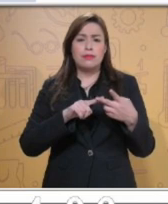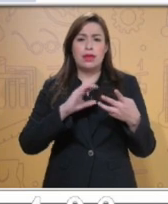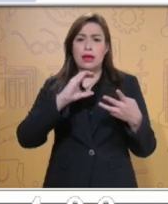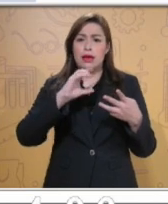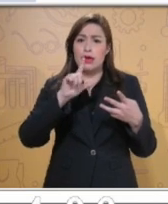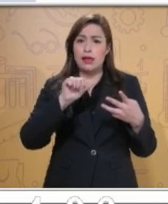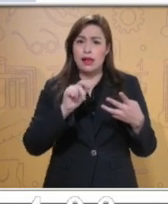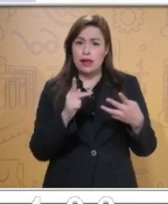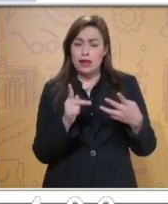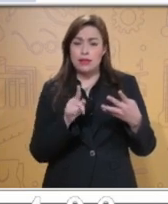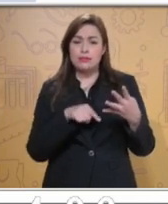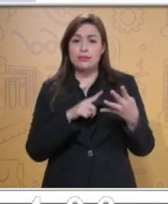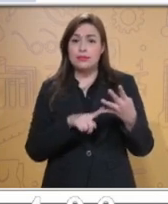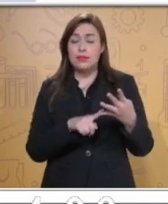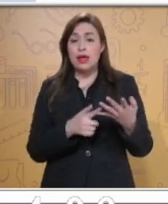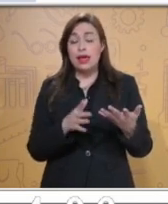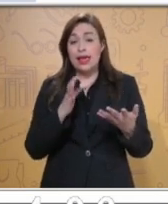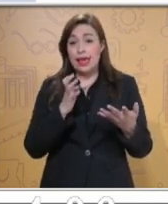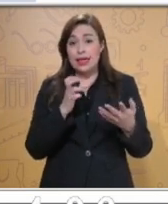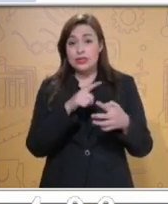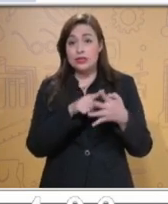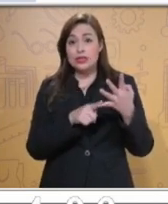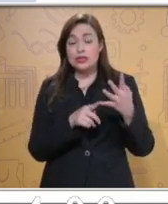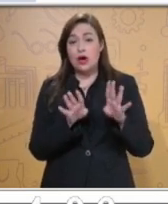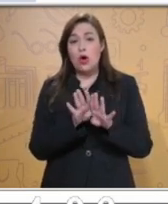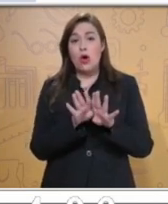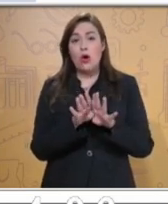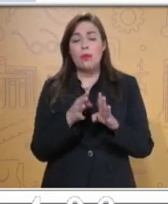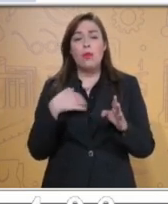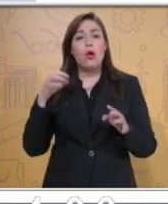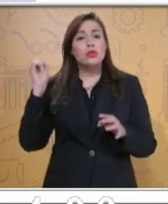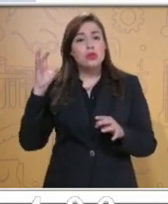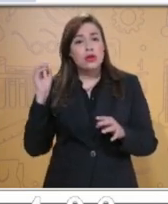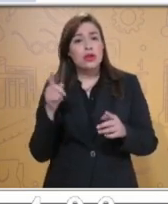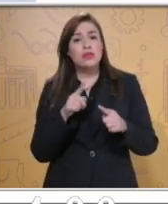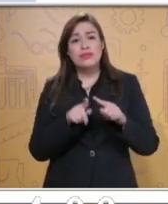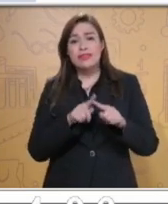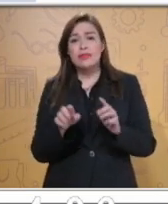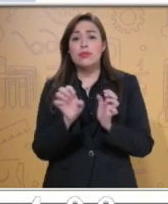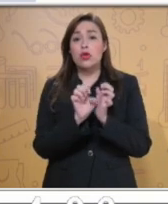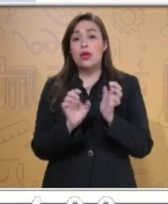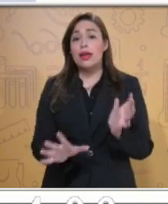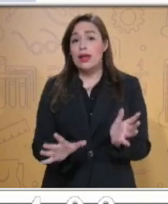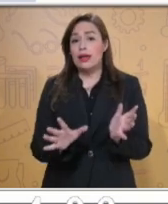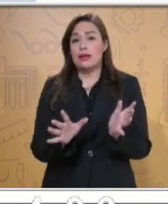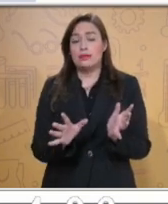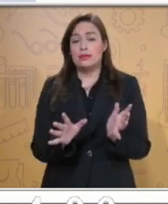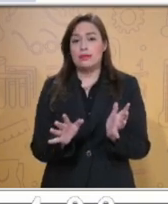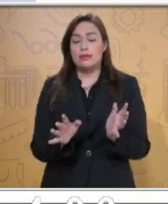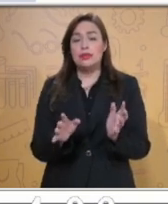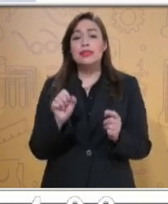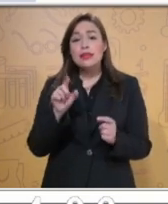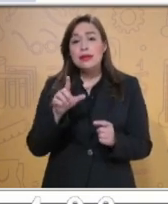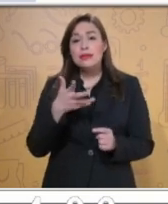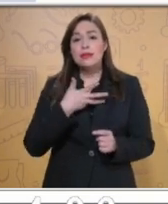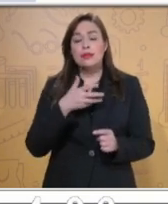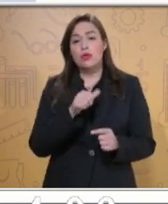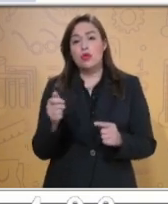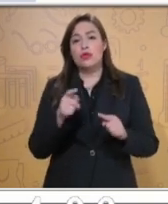or zap. Those are just some examples. Which other onomatopoeias do you